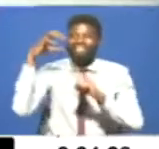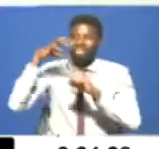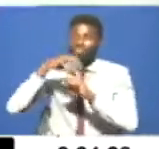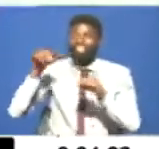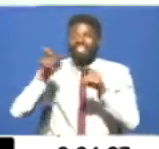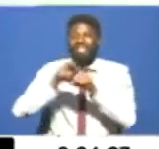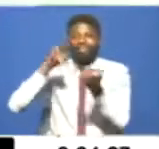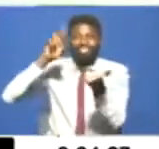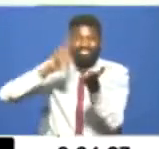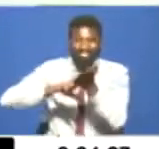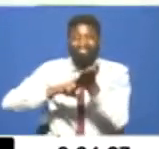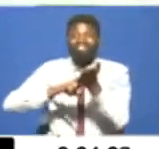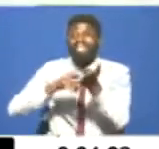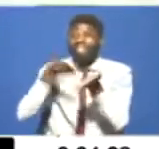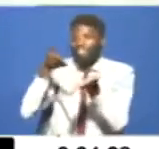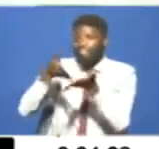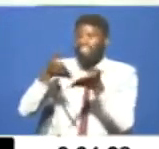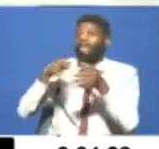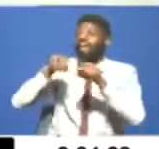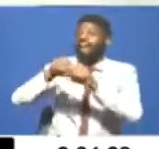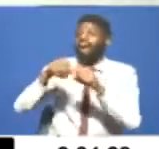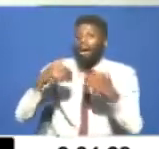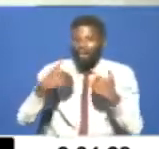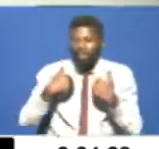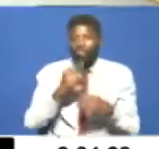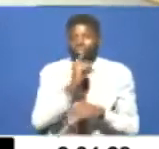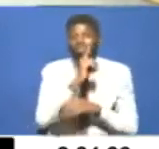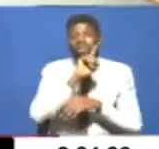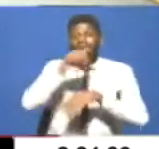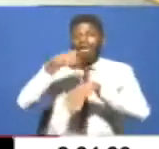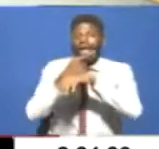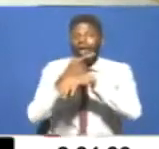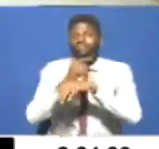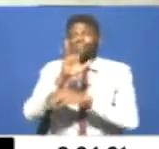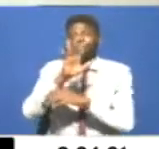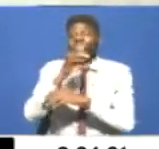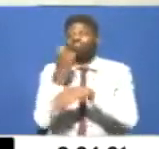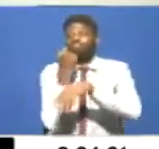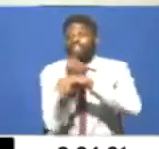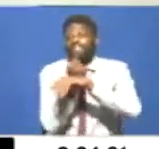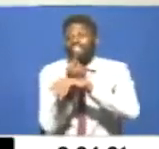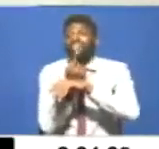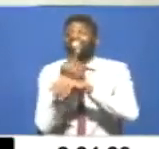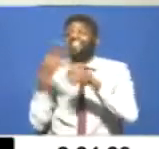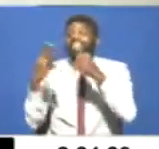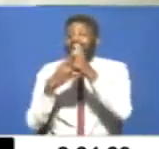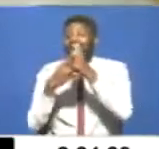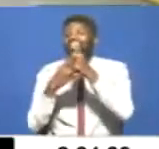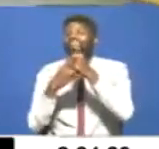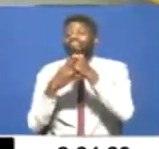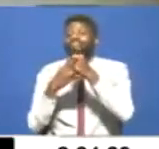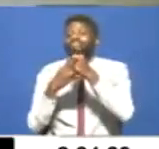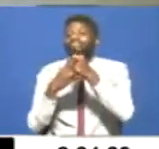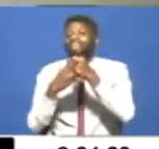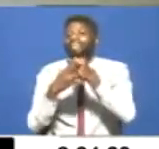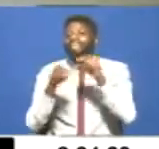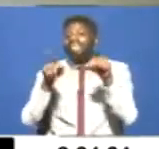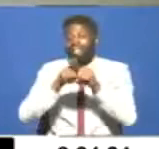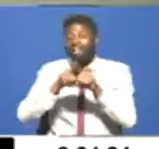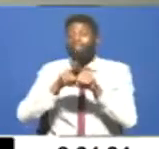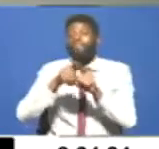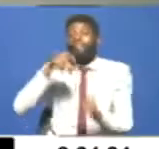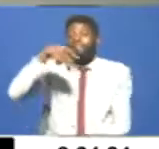the women's half marathon with a time of 1 hour, 5 minutes and 9 seconds until it was broken by Peres Jepchirchir